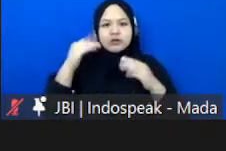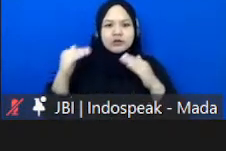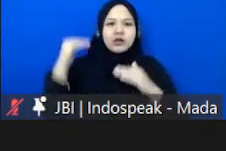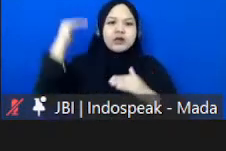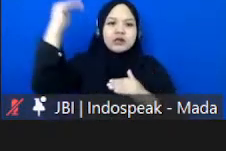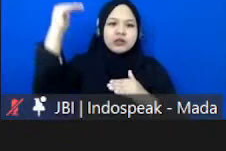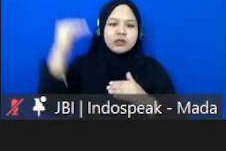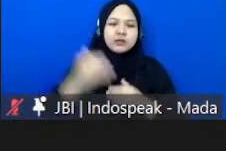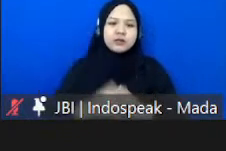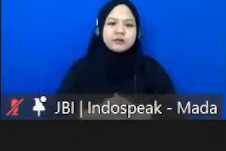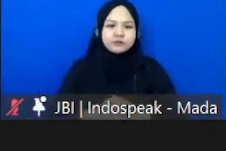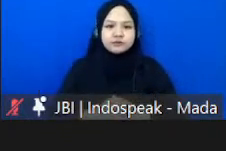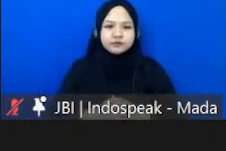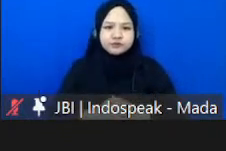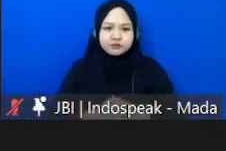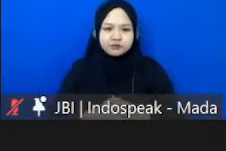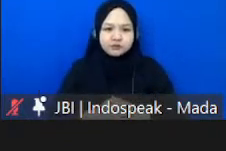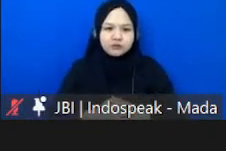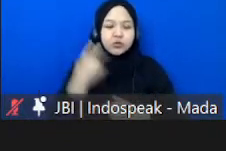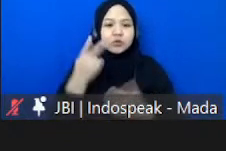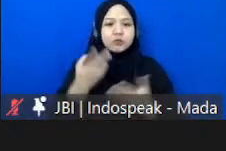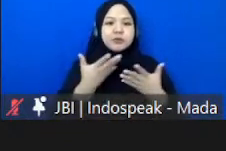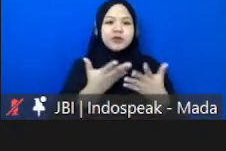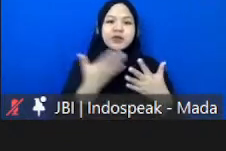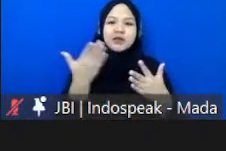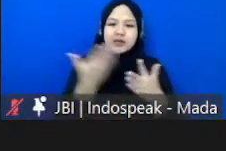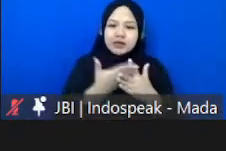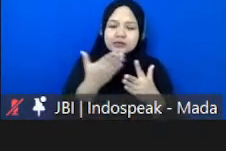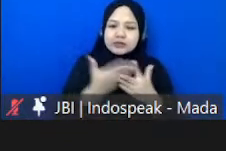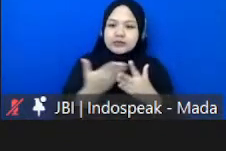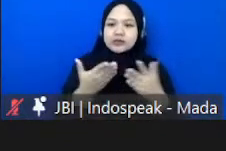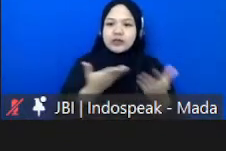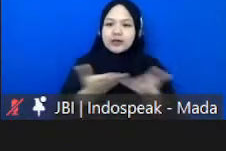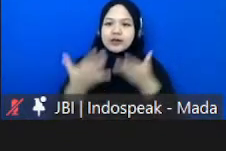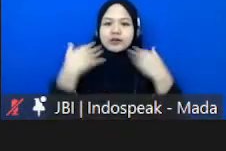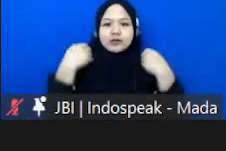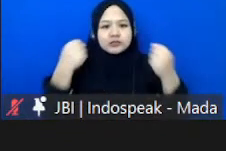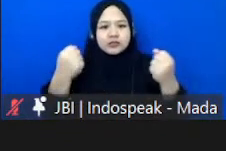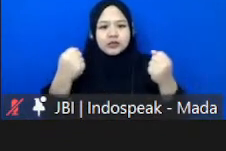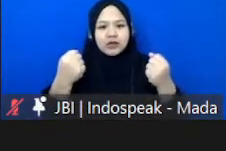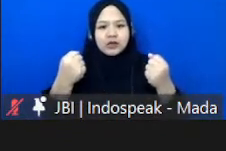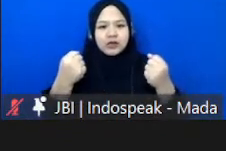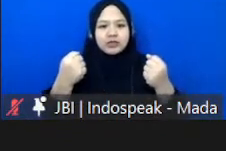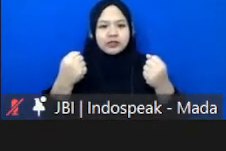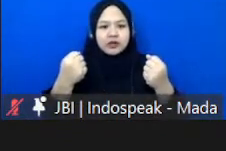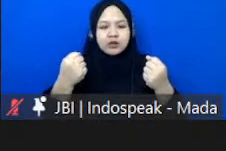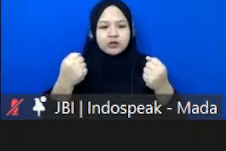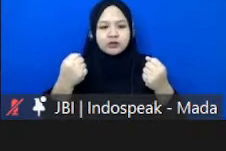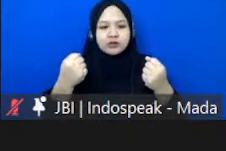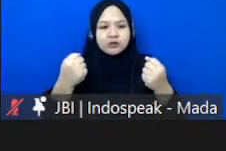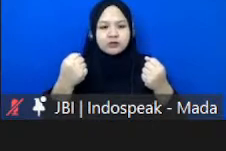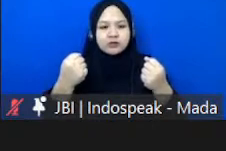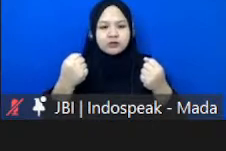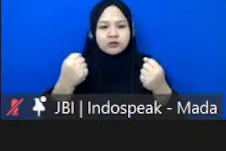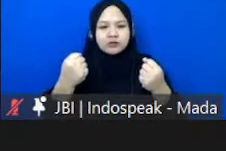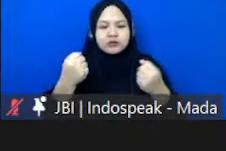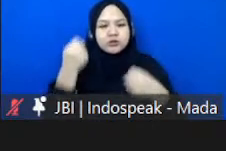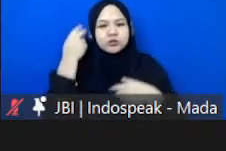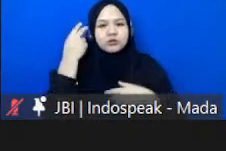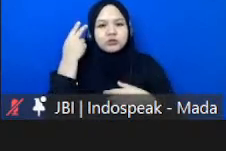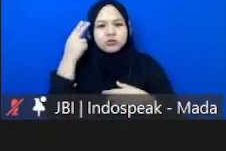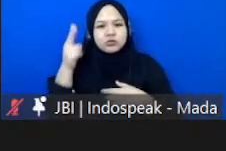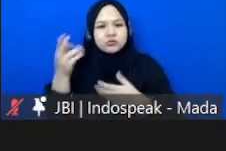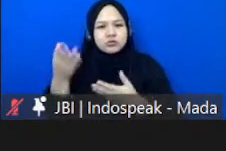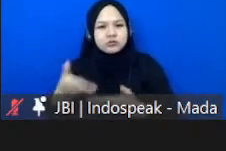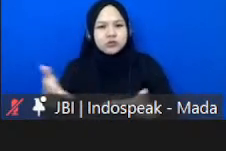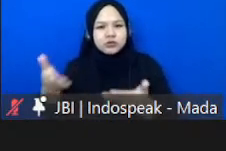have sought to enhance access to health services and least where they have sought to address the underlying preconditions of health,